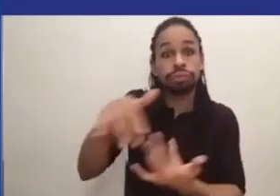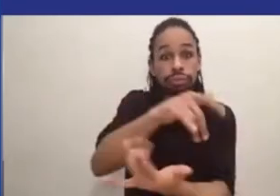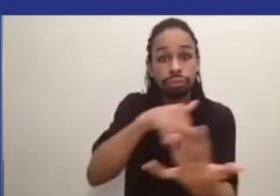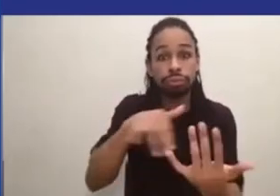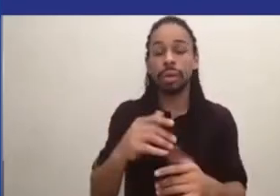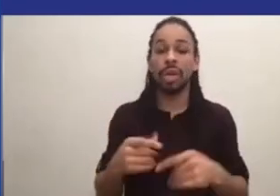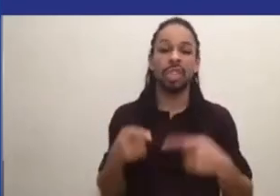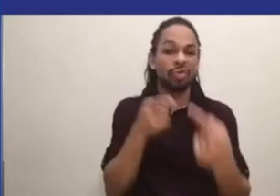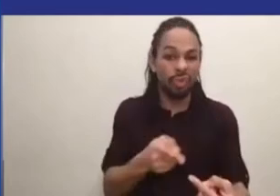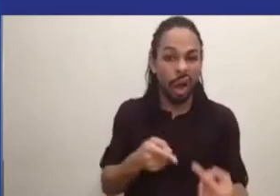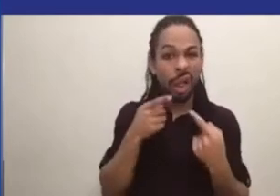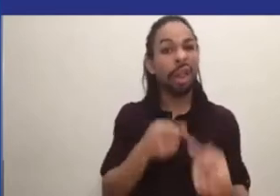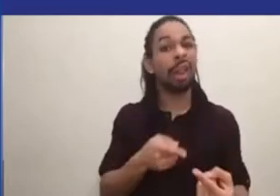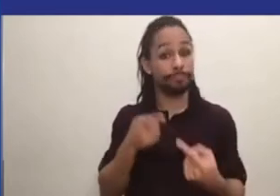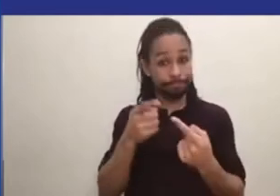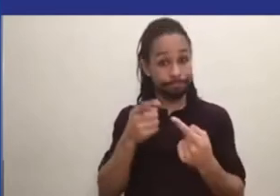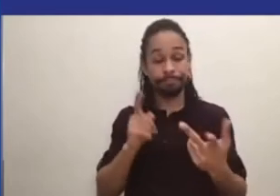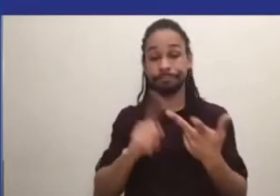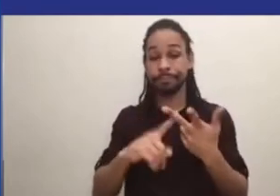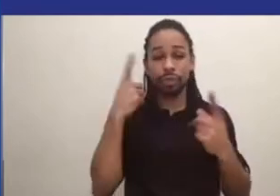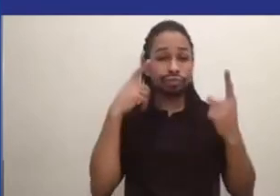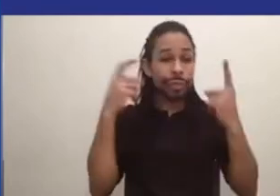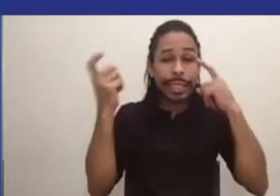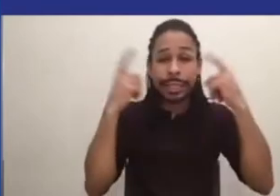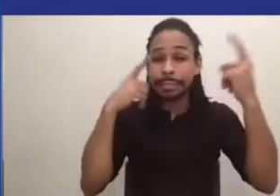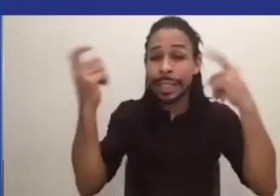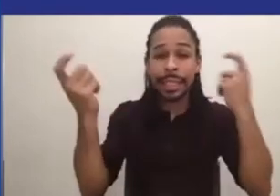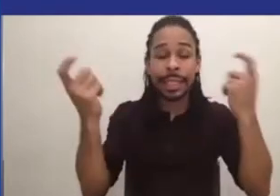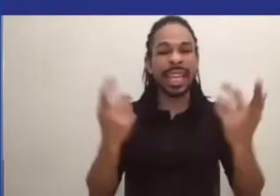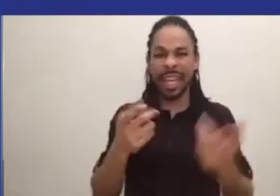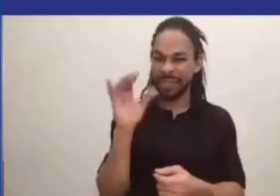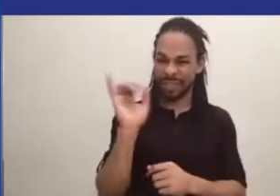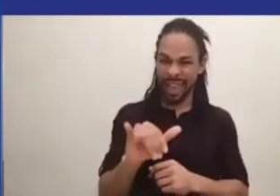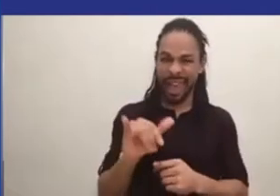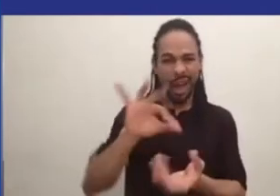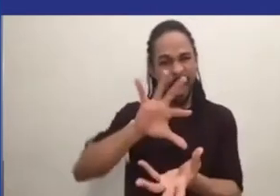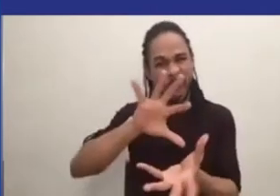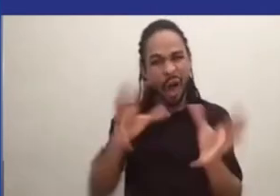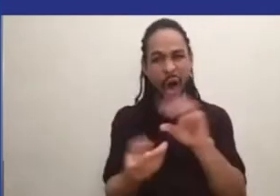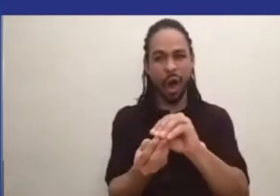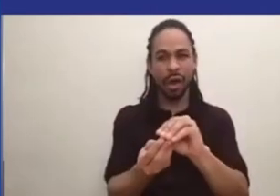of dreaming, all of those things